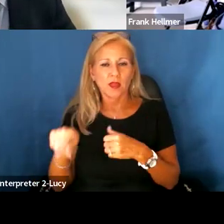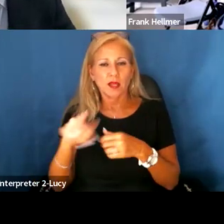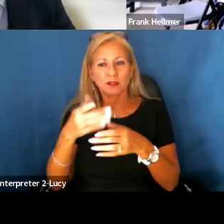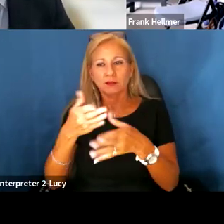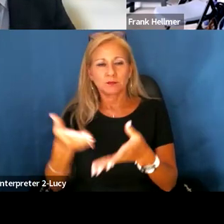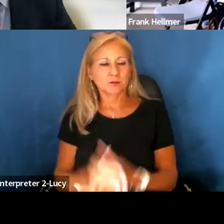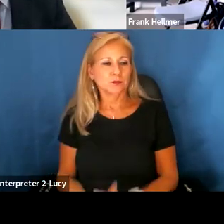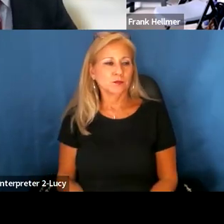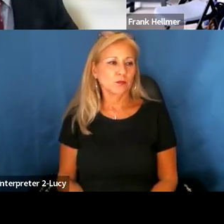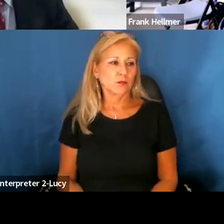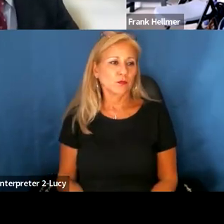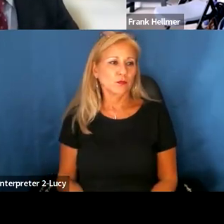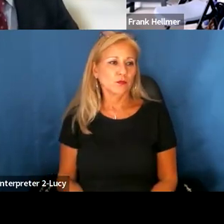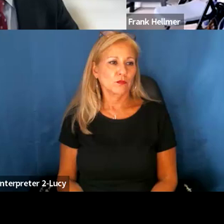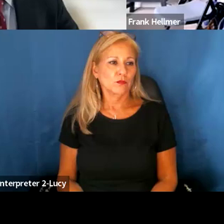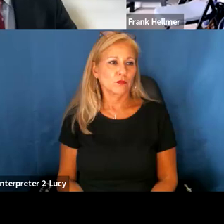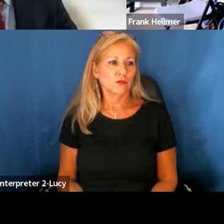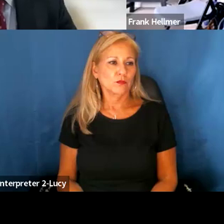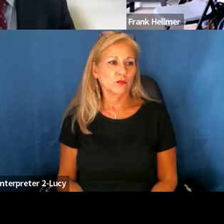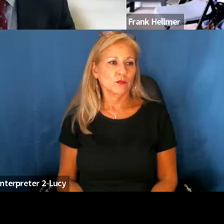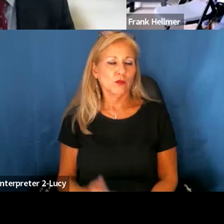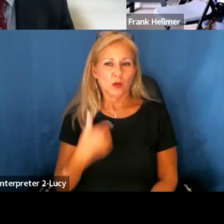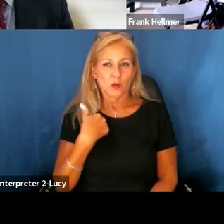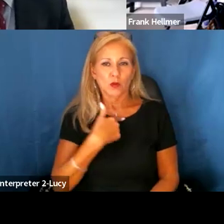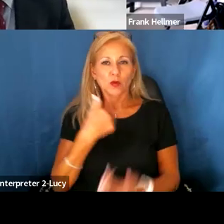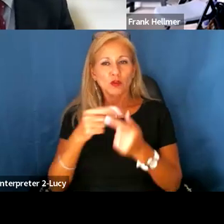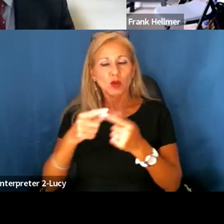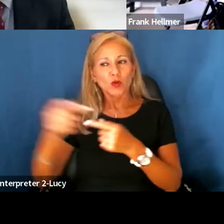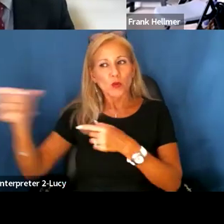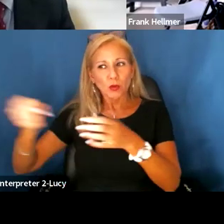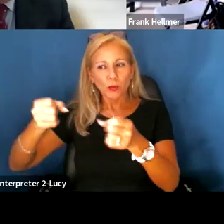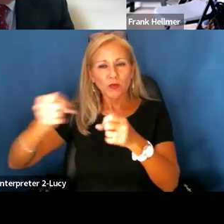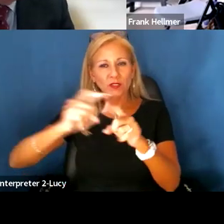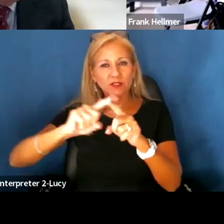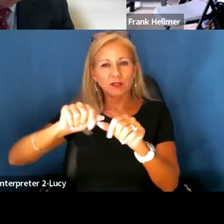Sure. So we've done a few things. One, we do try to pull from different areas